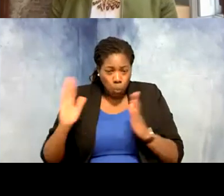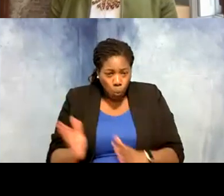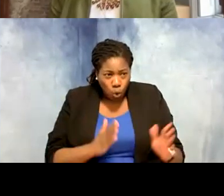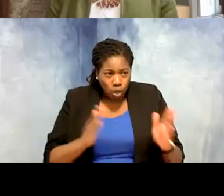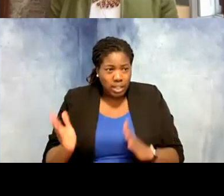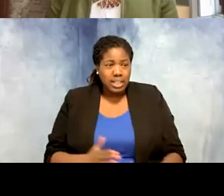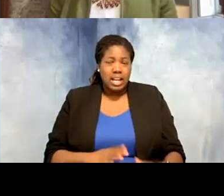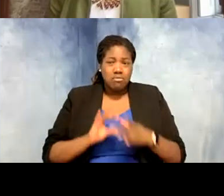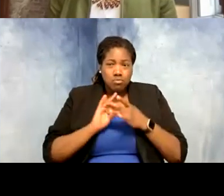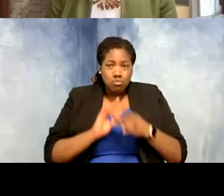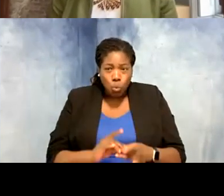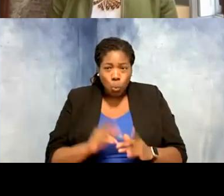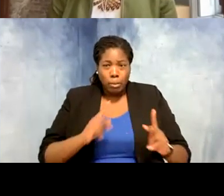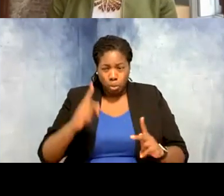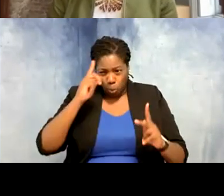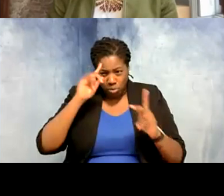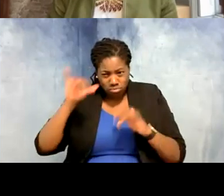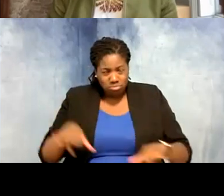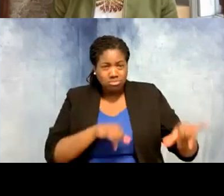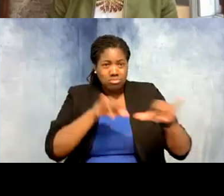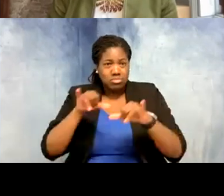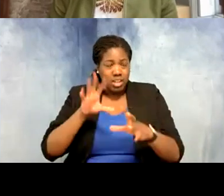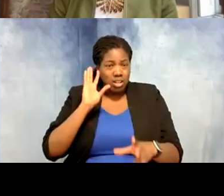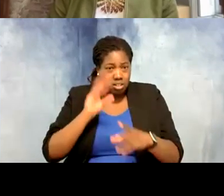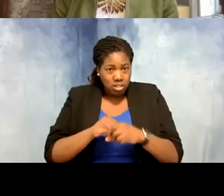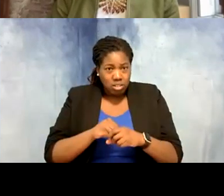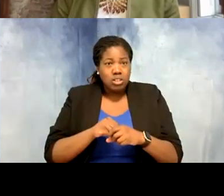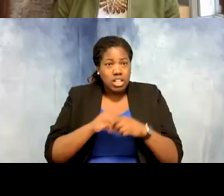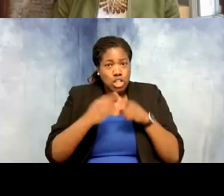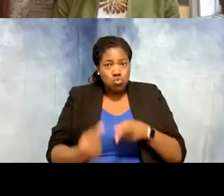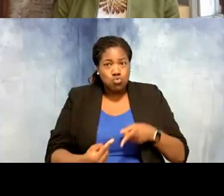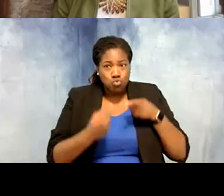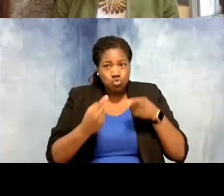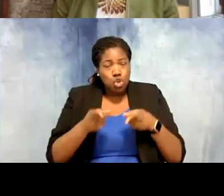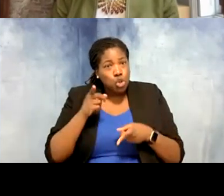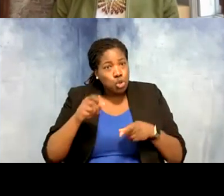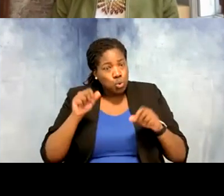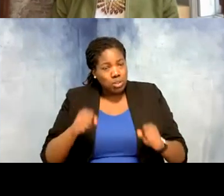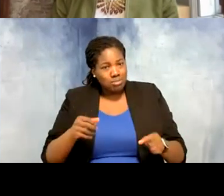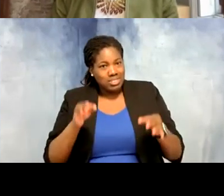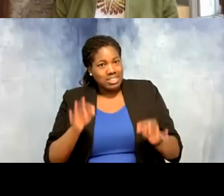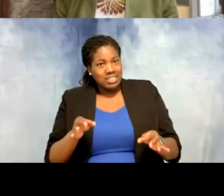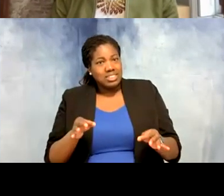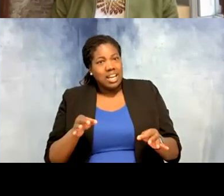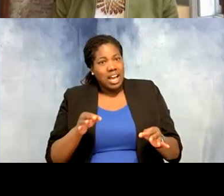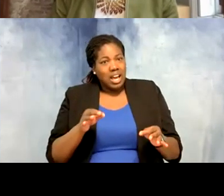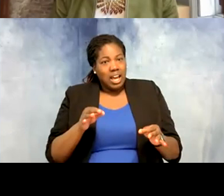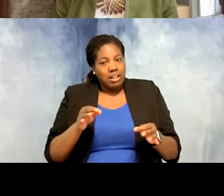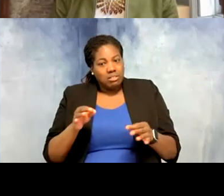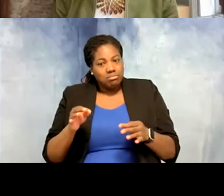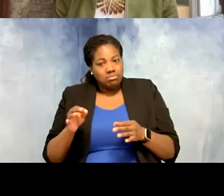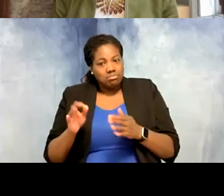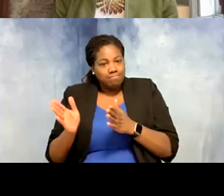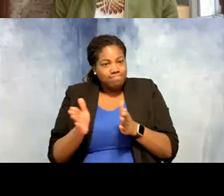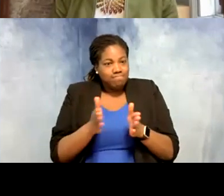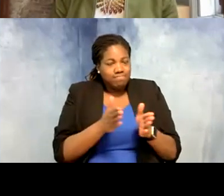you associate with like-minded people and engage in the struggle, you can determine the course of constitutional